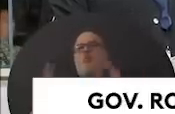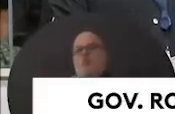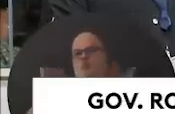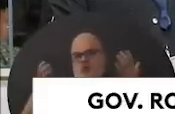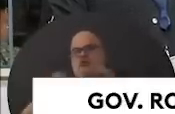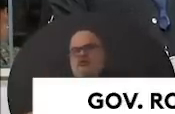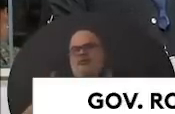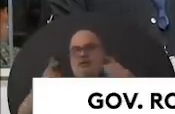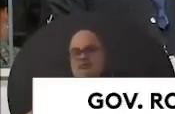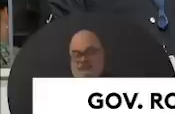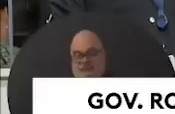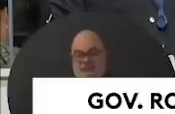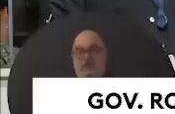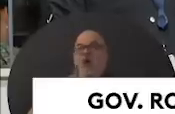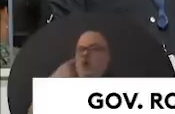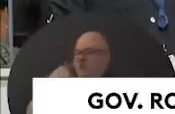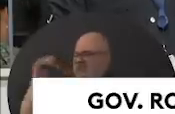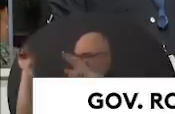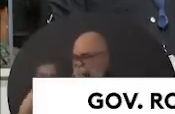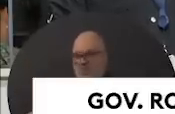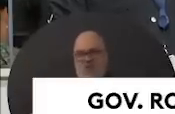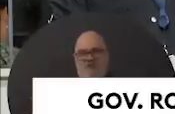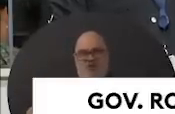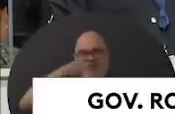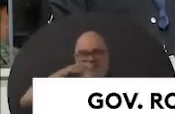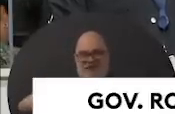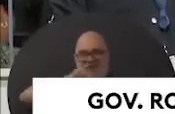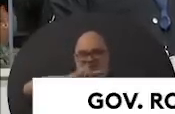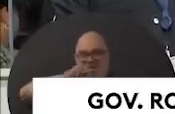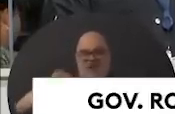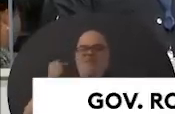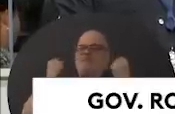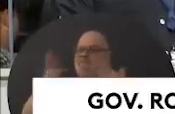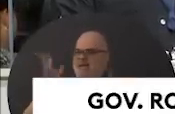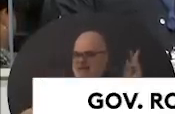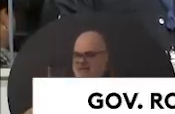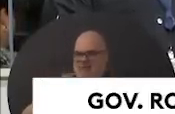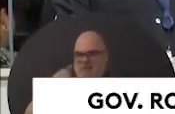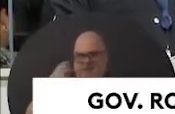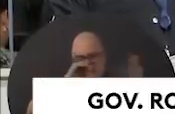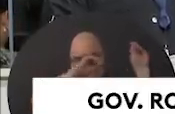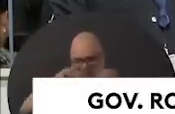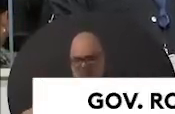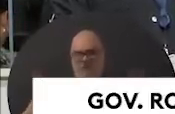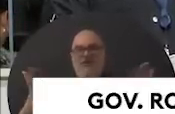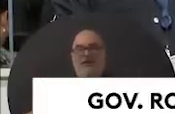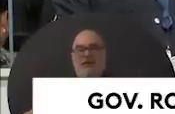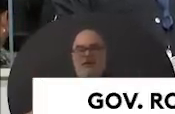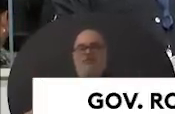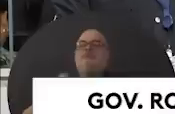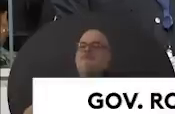to the state, who have not experienced this yet, and I know we've got a lot of people that have moved into the state of Florida, just make sure you